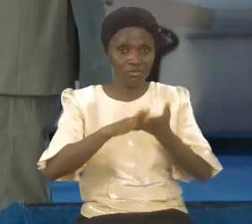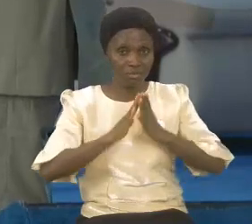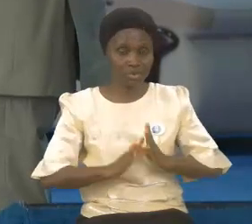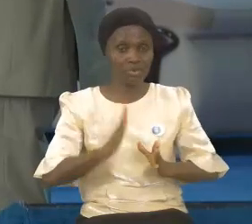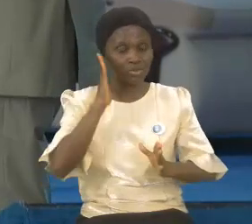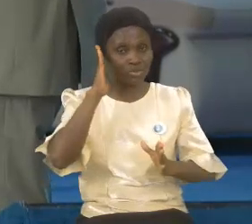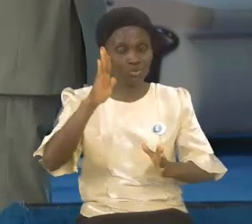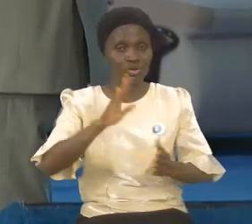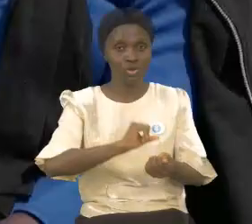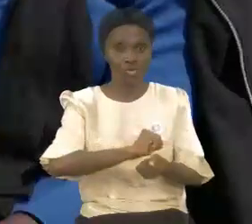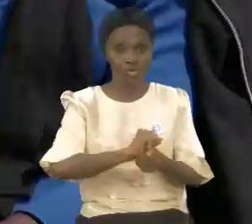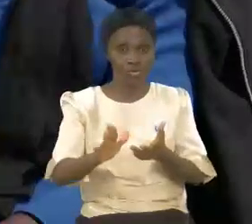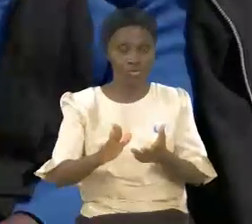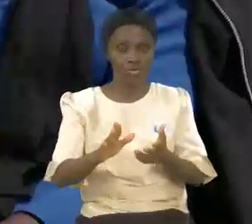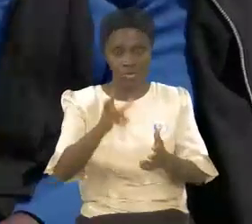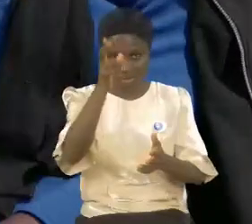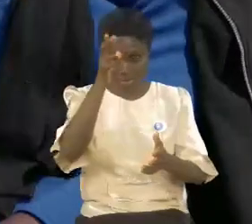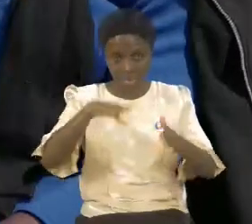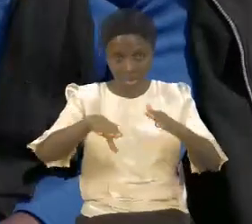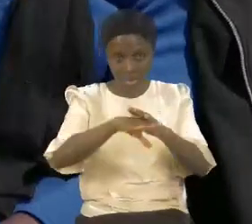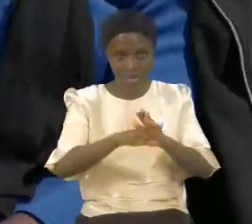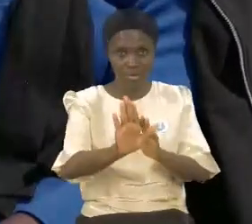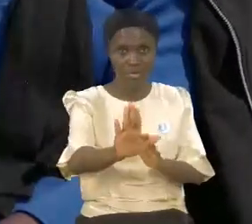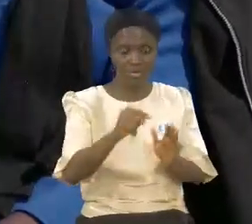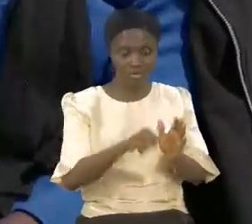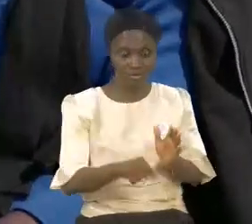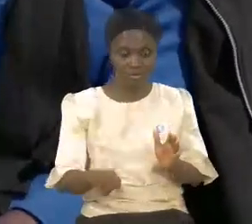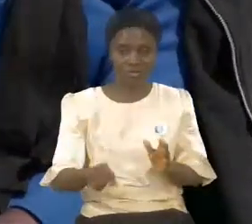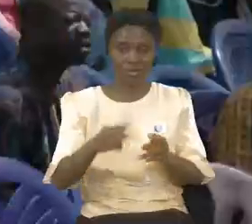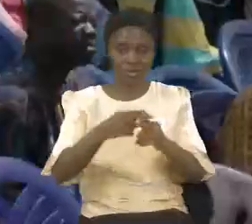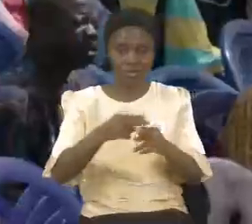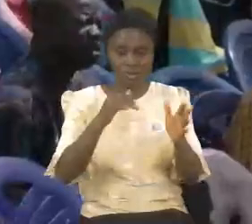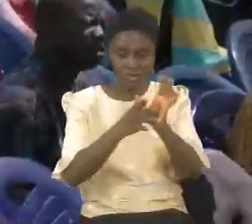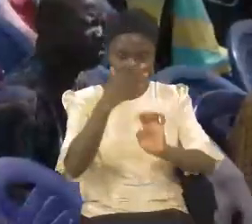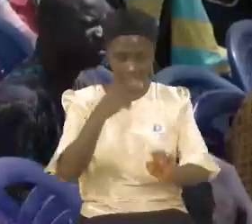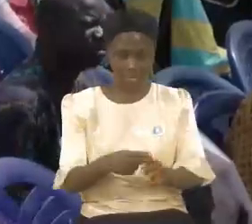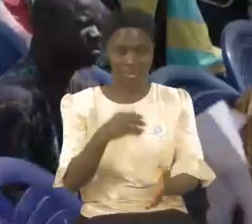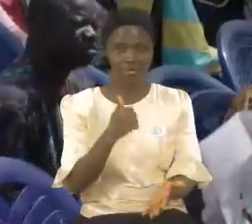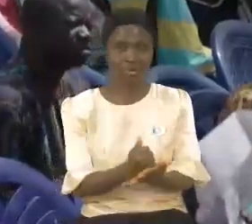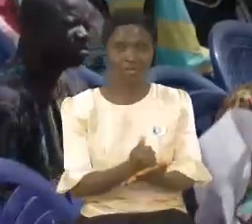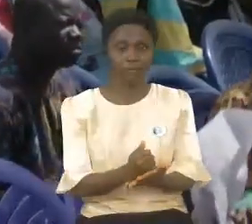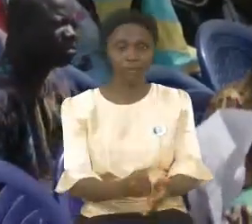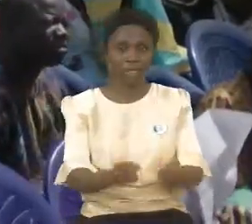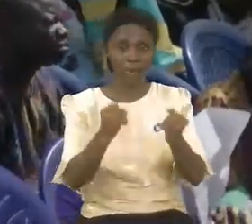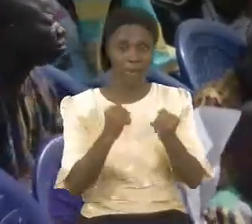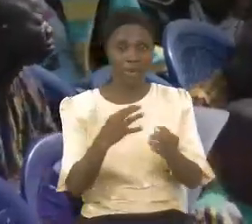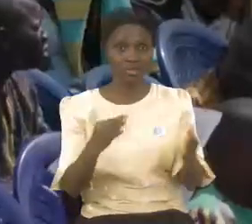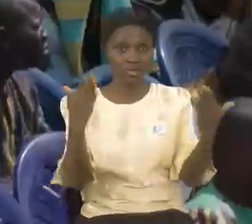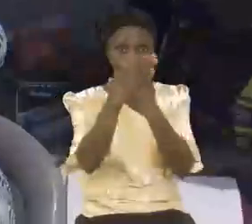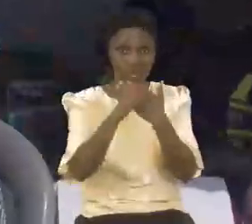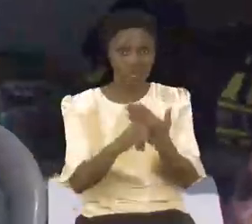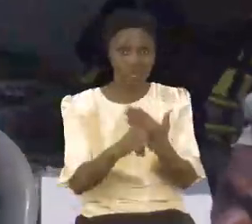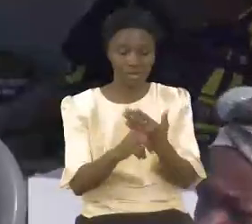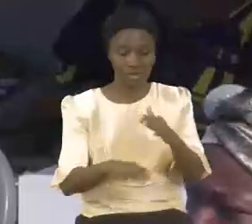your feet very shortly. Disease under your feet, powers of darkness under your